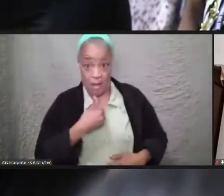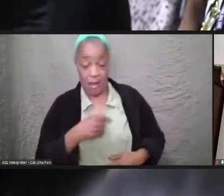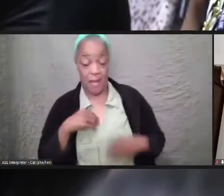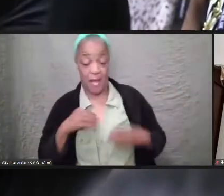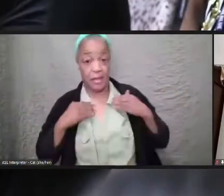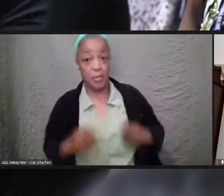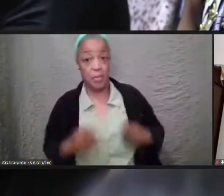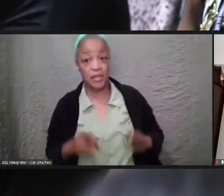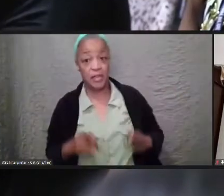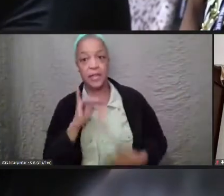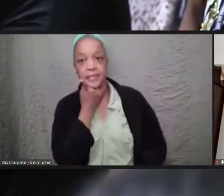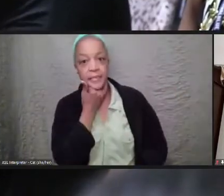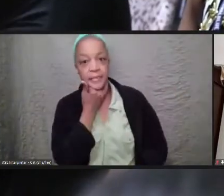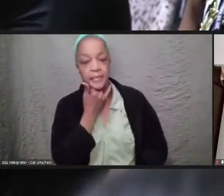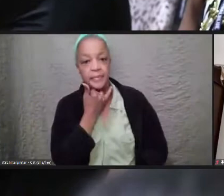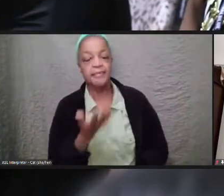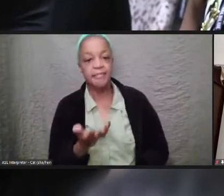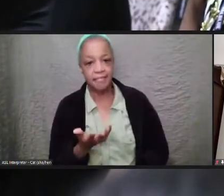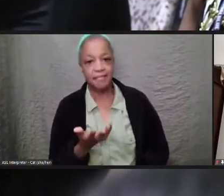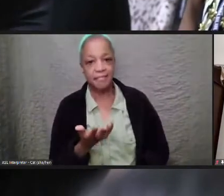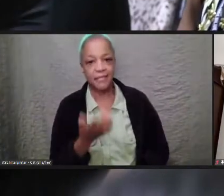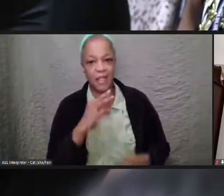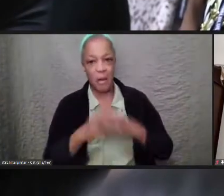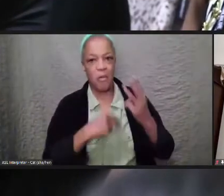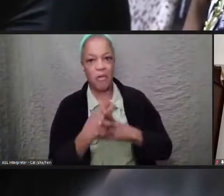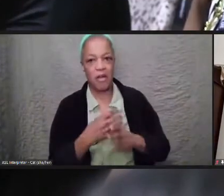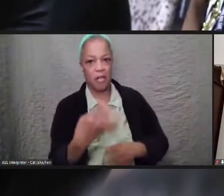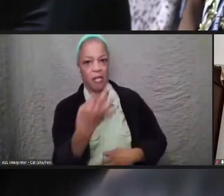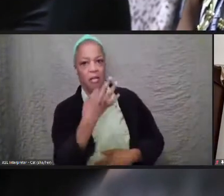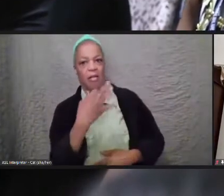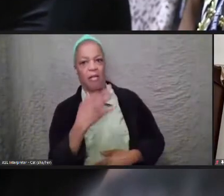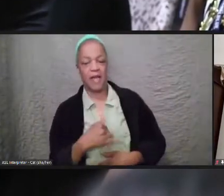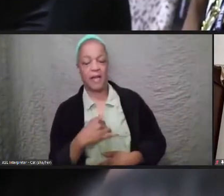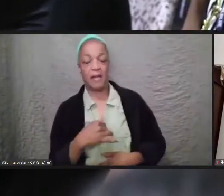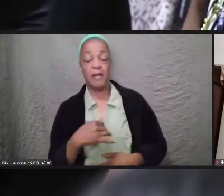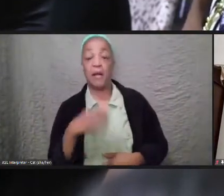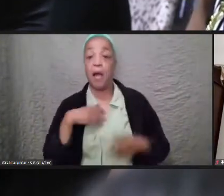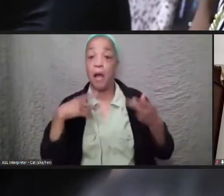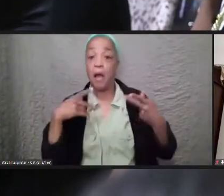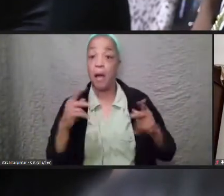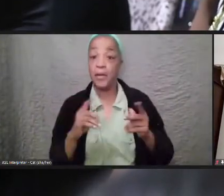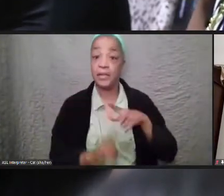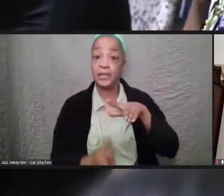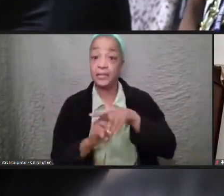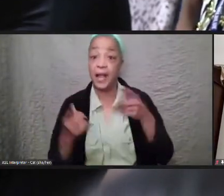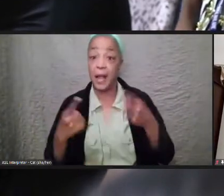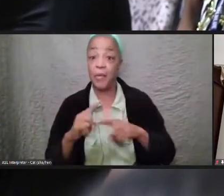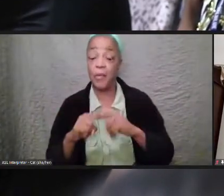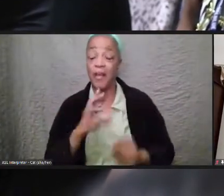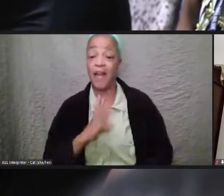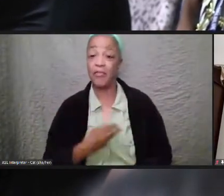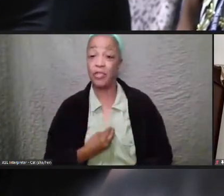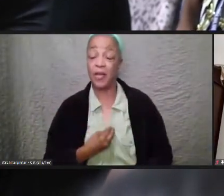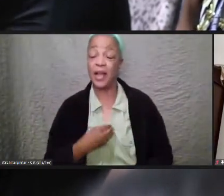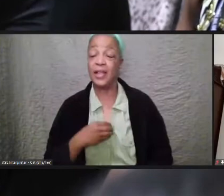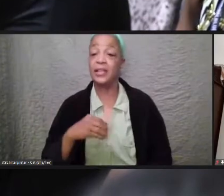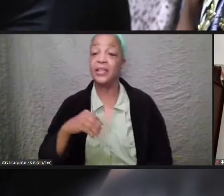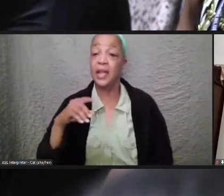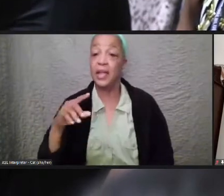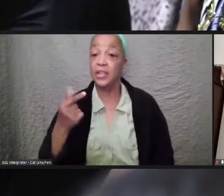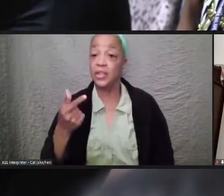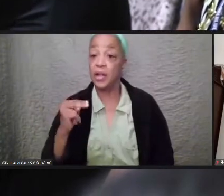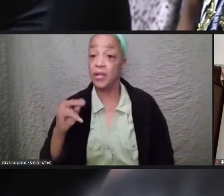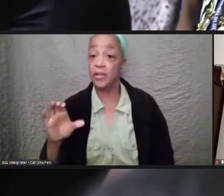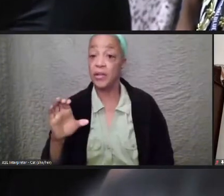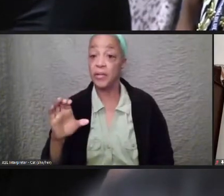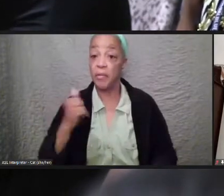incorrect. And the opportunities that arise when you have trans and gender nonconforming artists that are being able